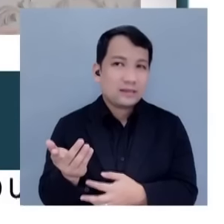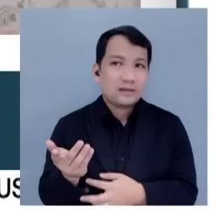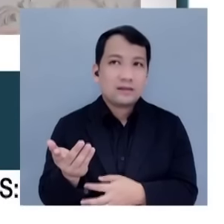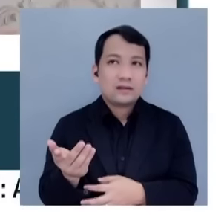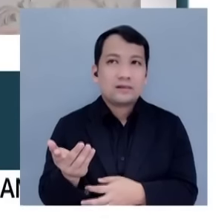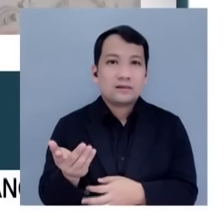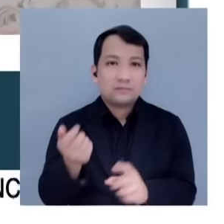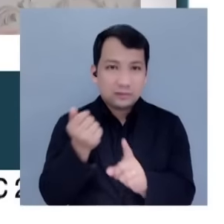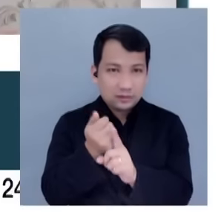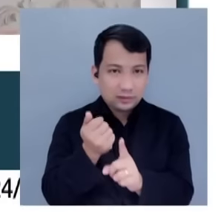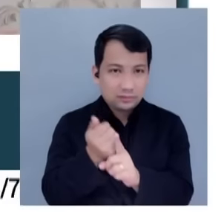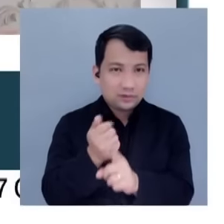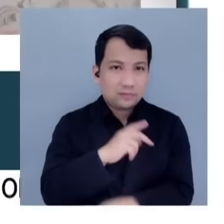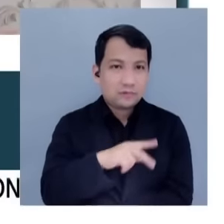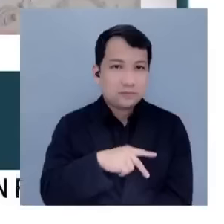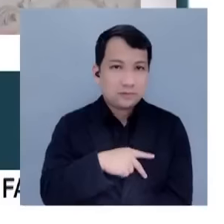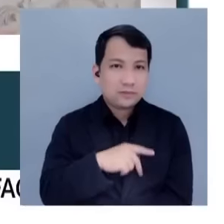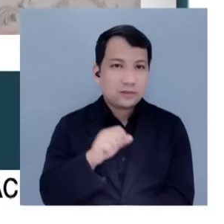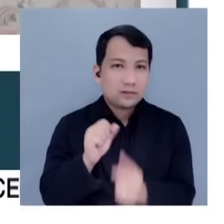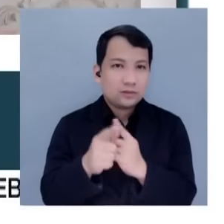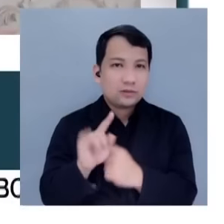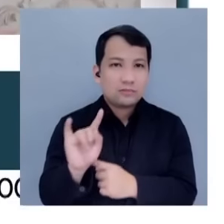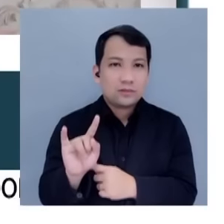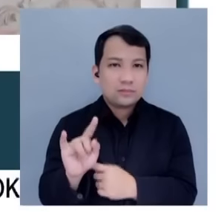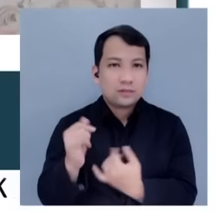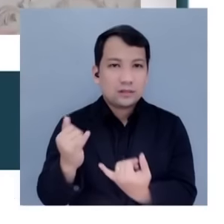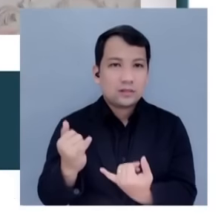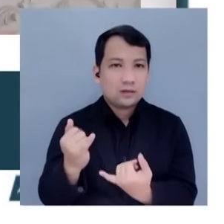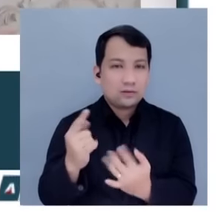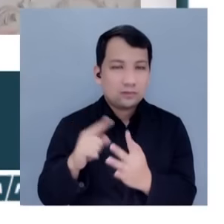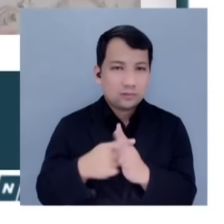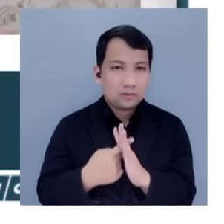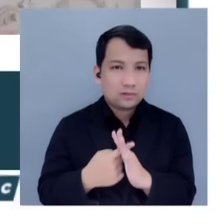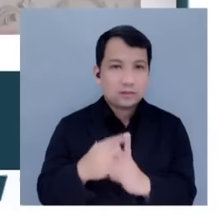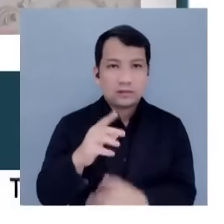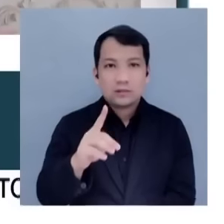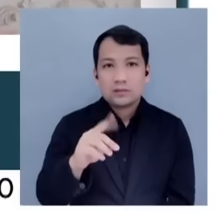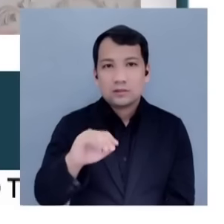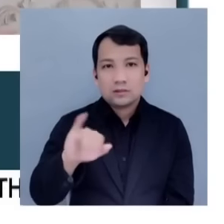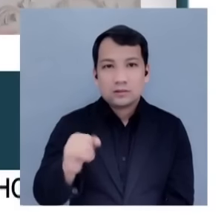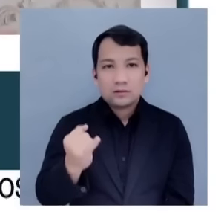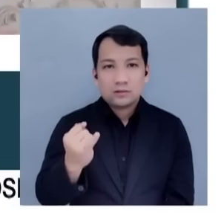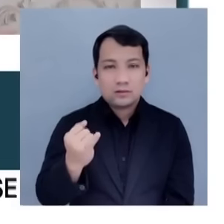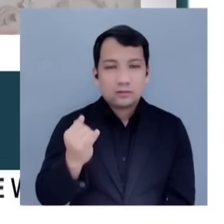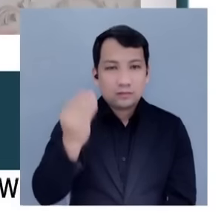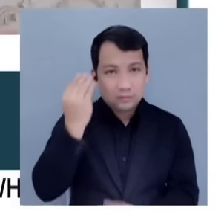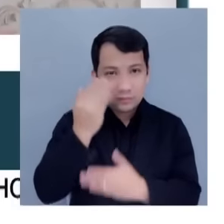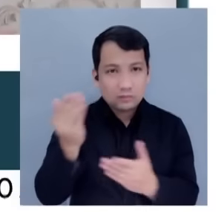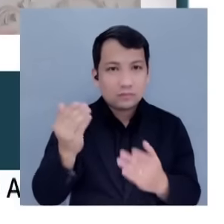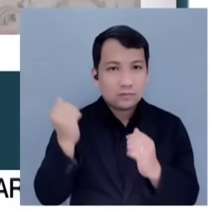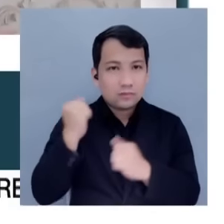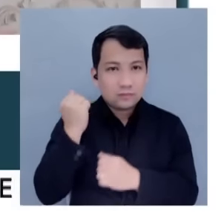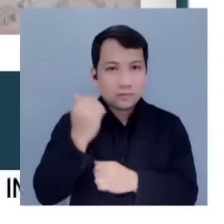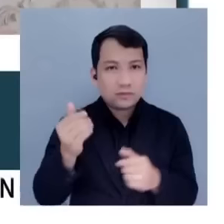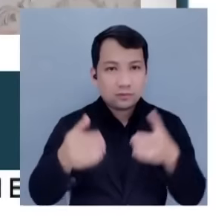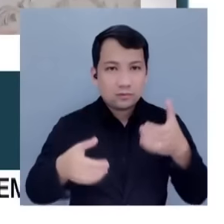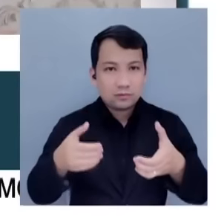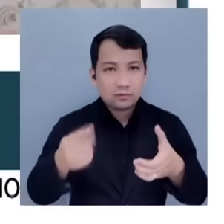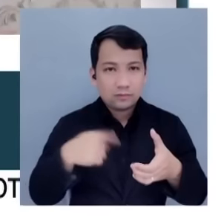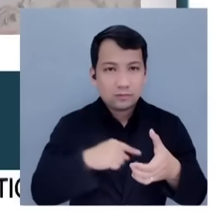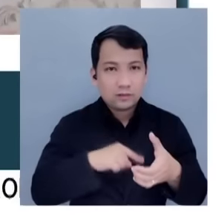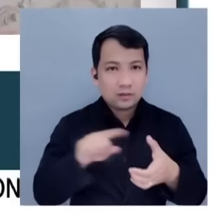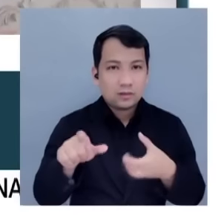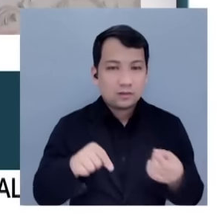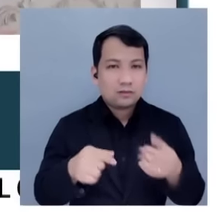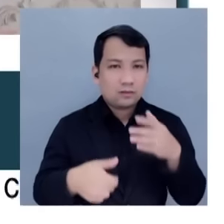attacks on their persons on social media. It's about time that the Department of Justice comes up with, and hopefully the courts as well, would come up